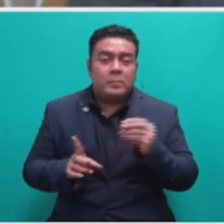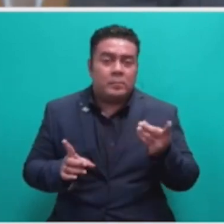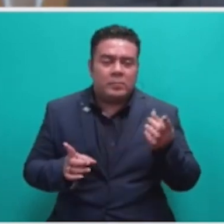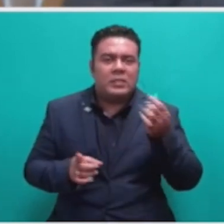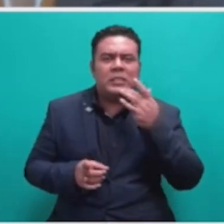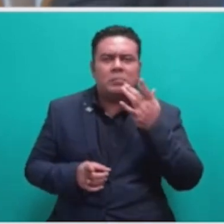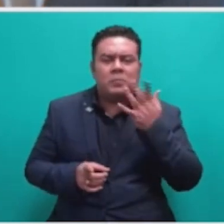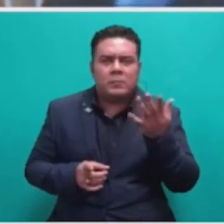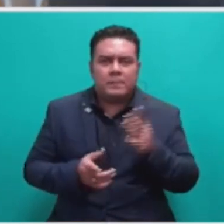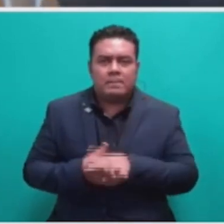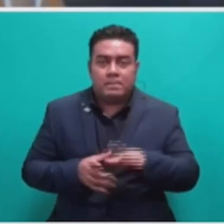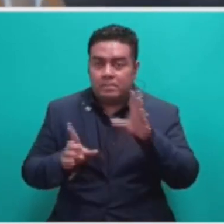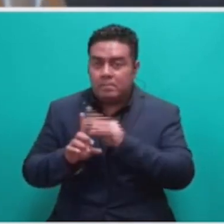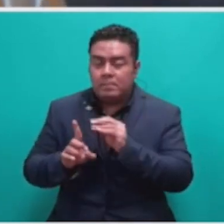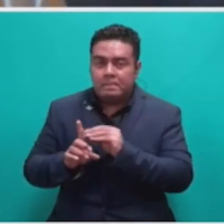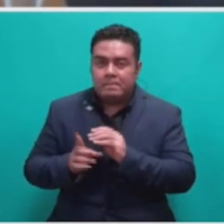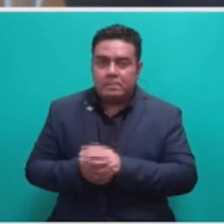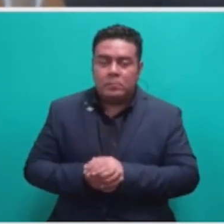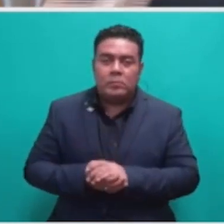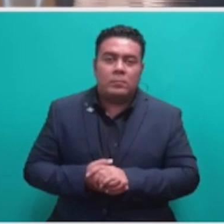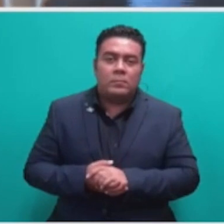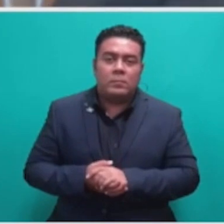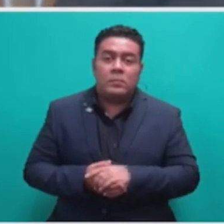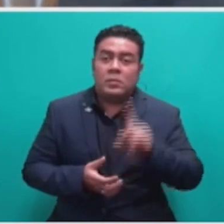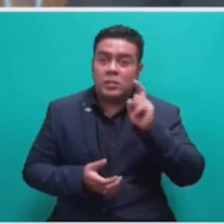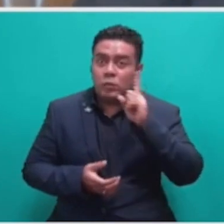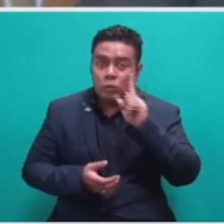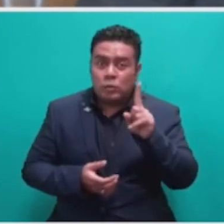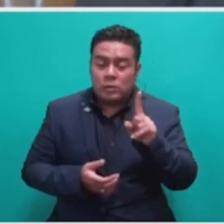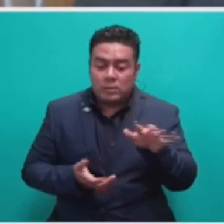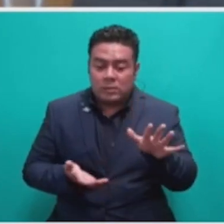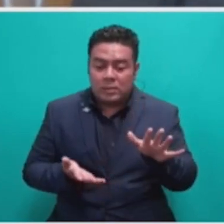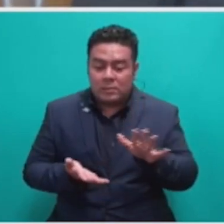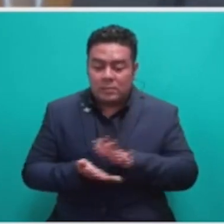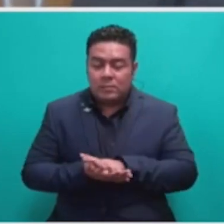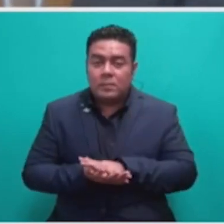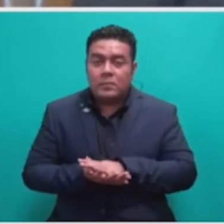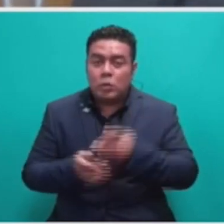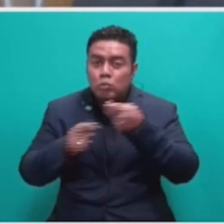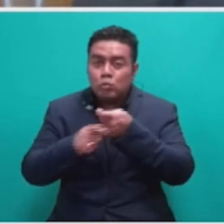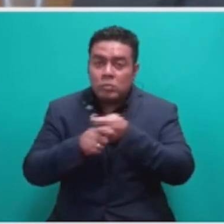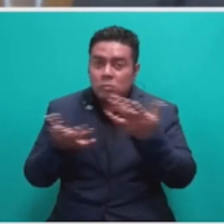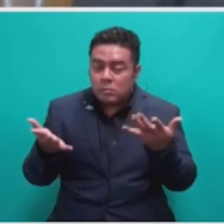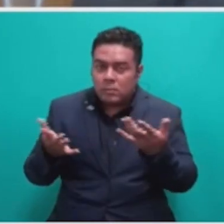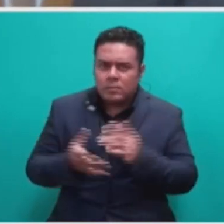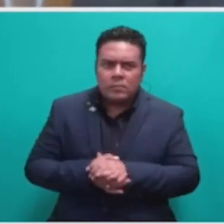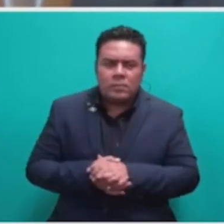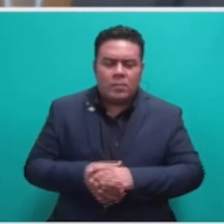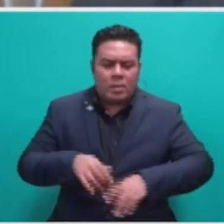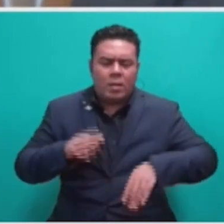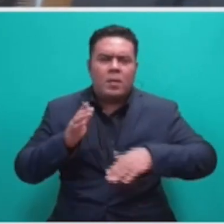simple example, Mr. Speaker. If you look at hardware prices, the